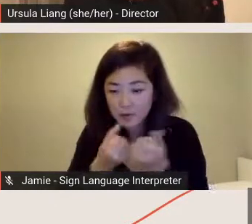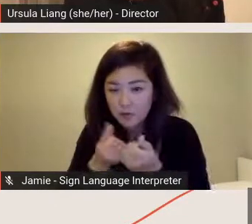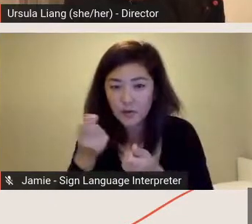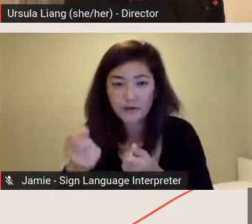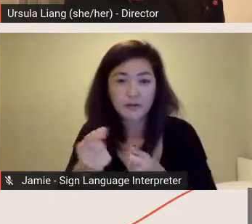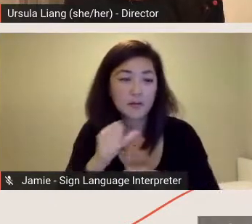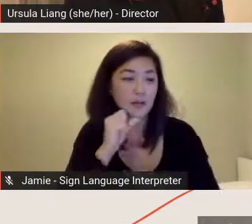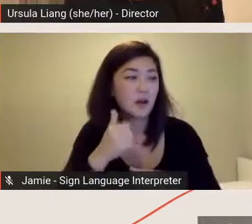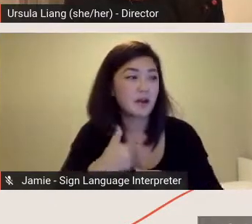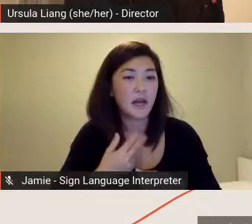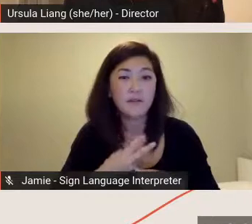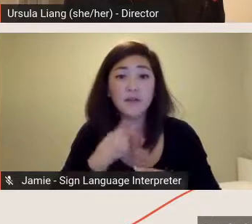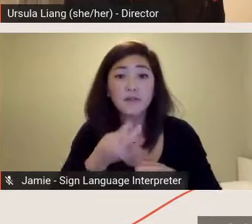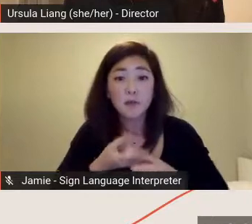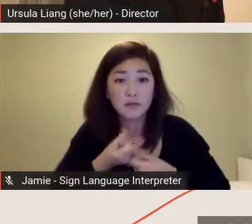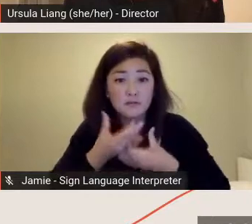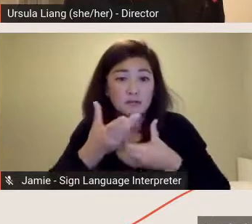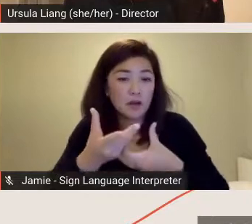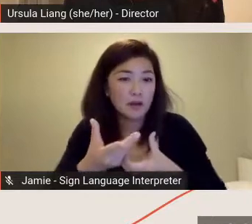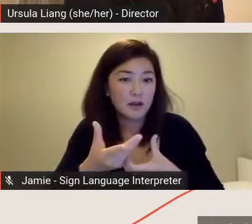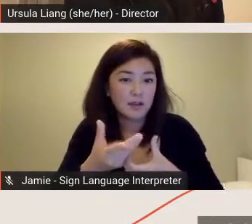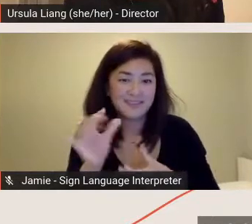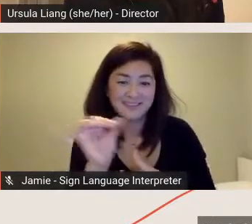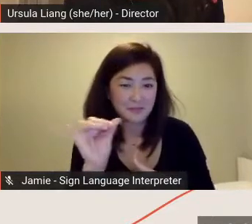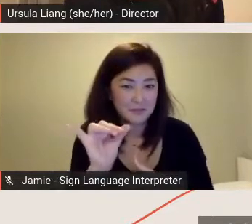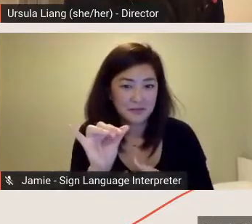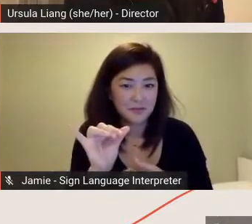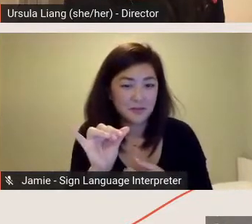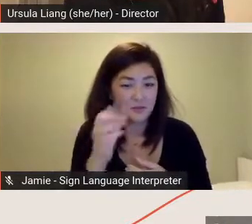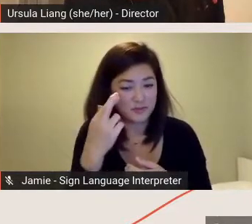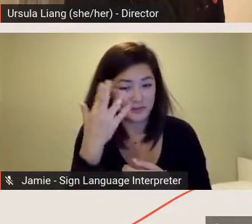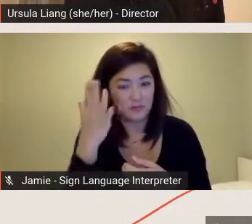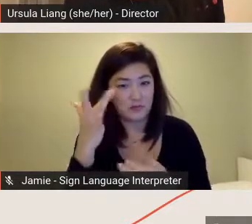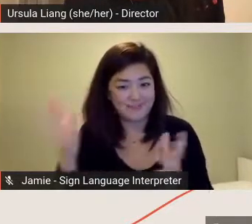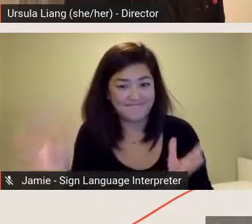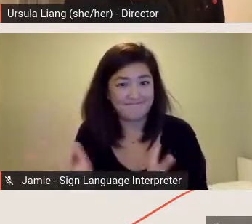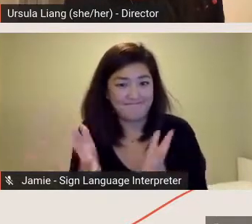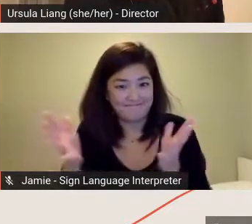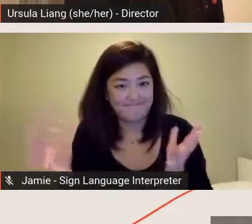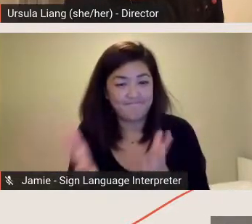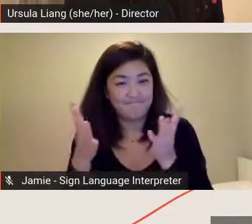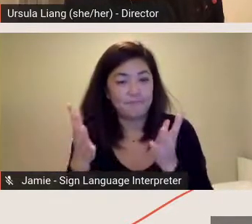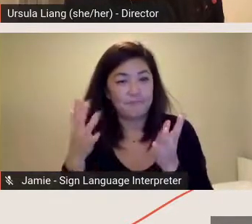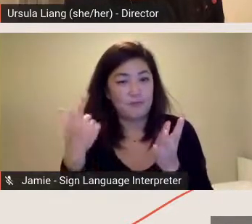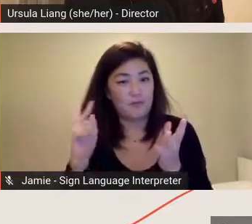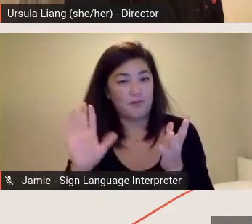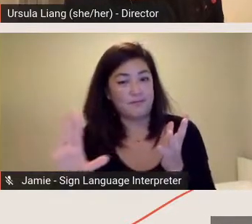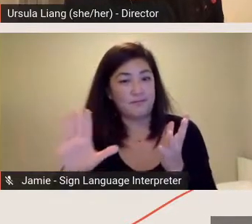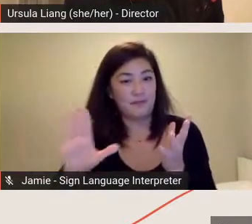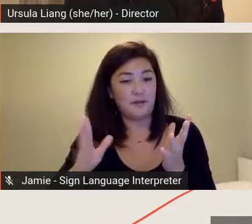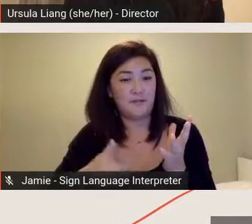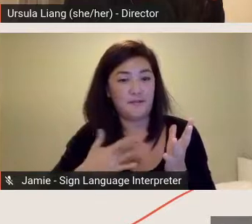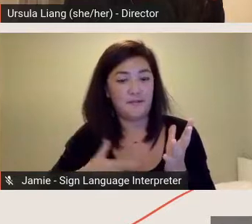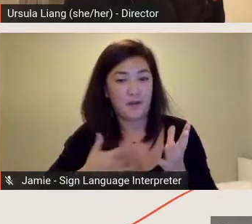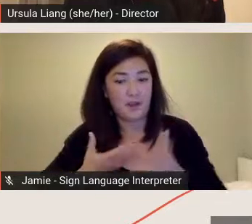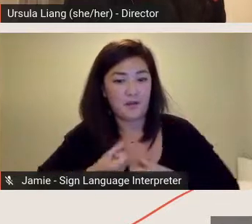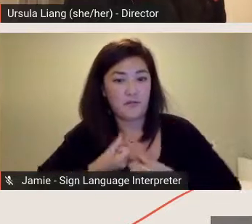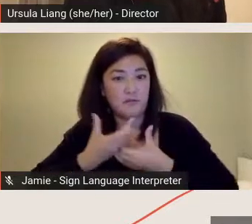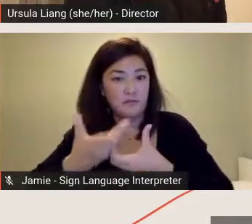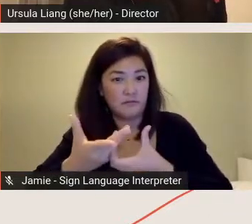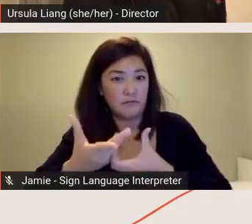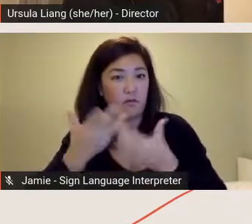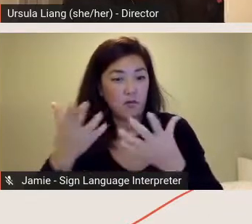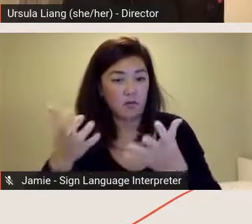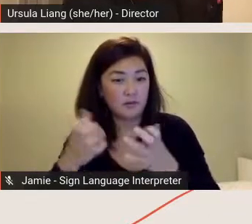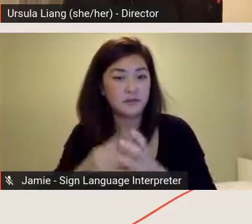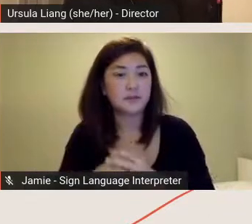voice like publicly, I think was part of like the motivation for needing to be heard in some way. And it happened that they were